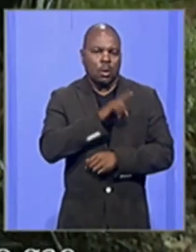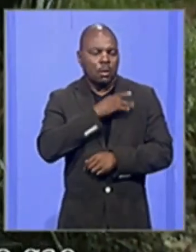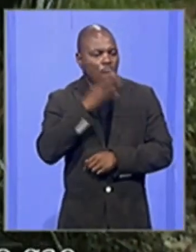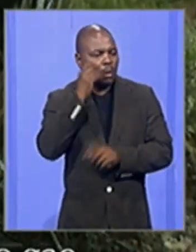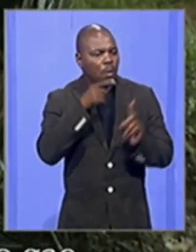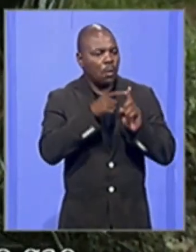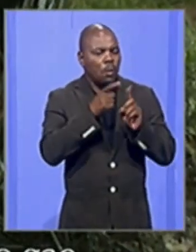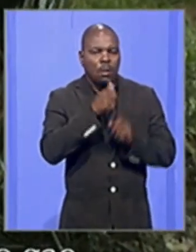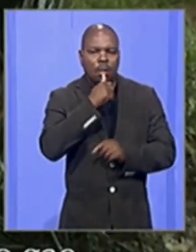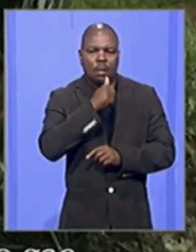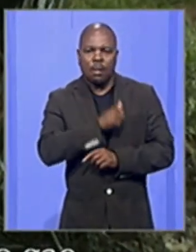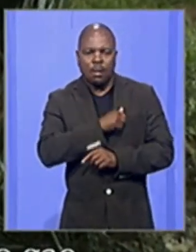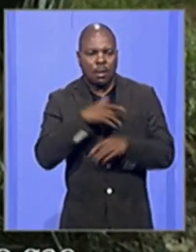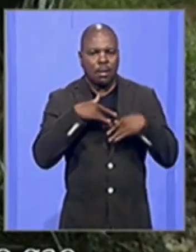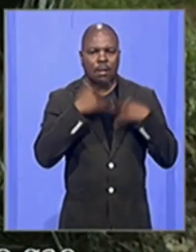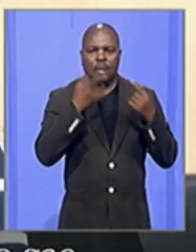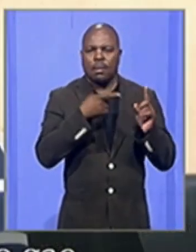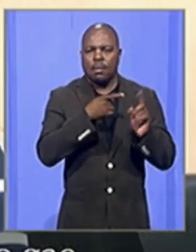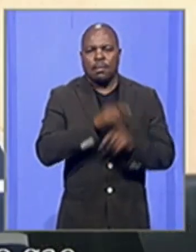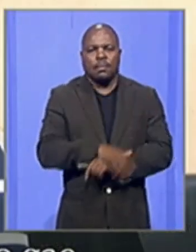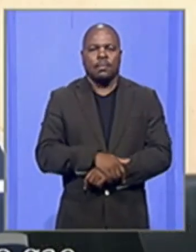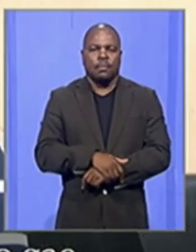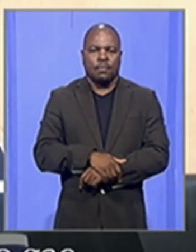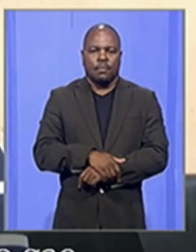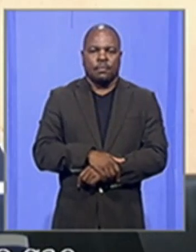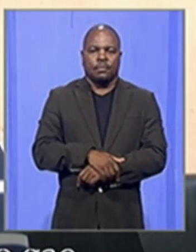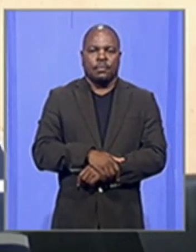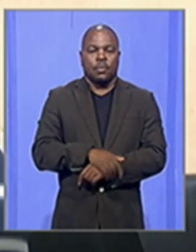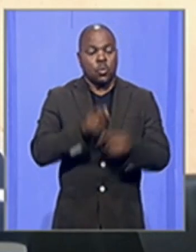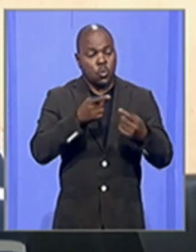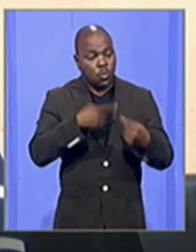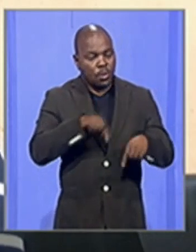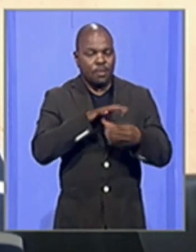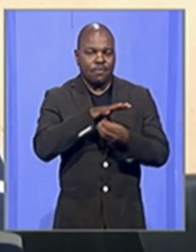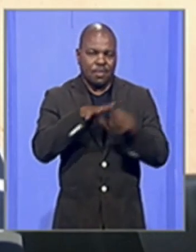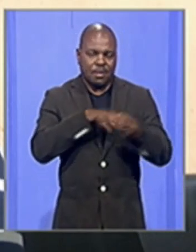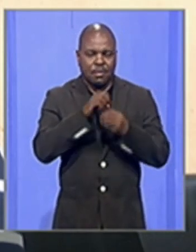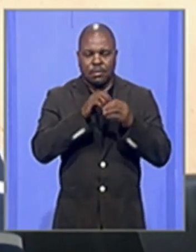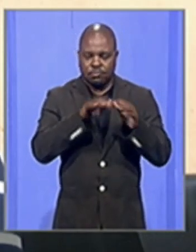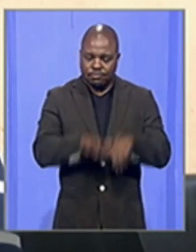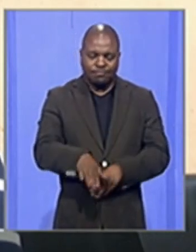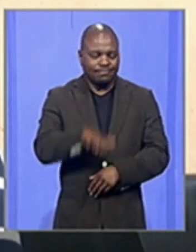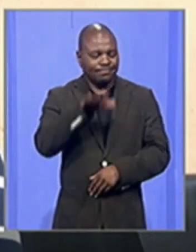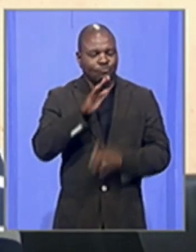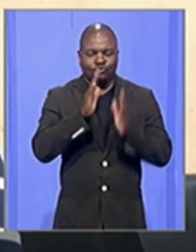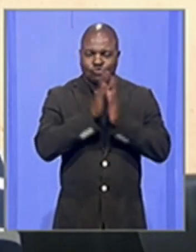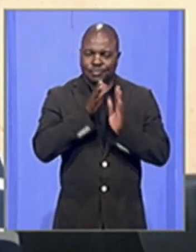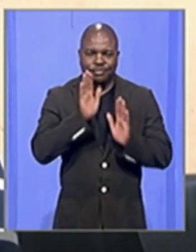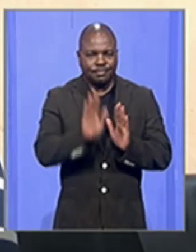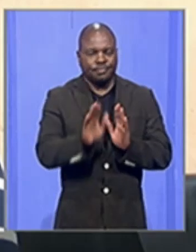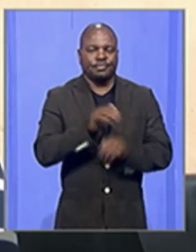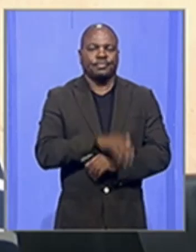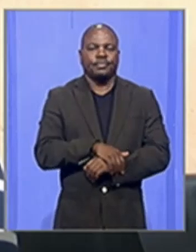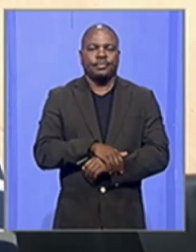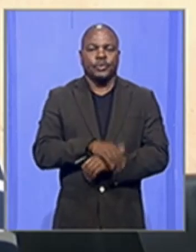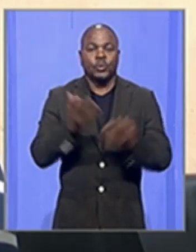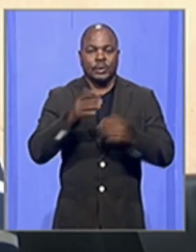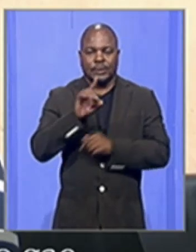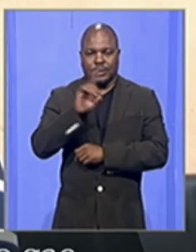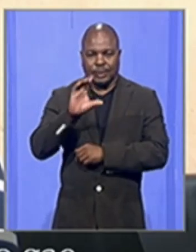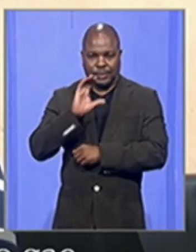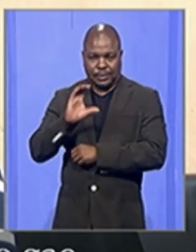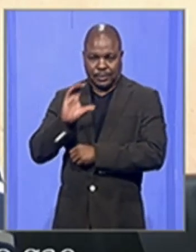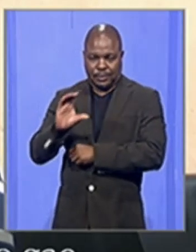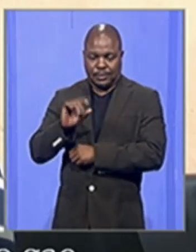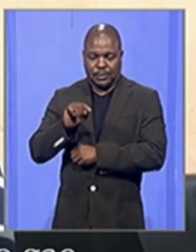o falotse kotsi e masisi eo. Rona mo lapeng re batho ba re go letseng mo kerekeng eno ya ZCC re go